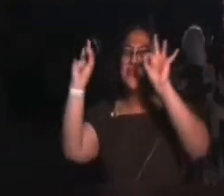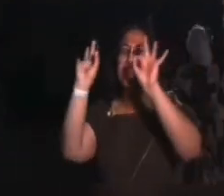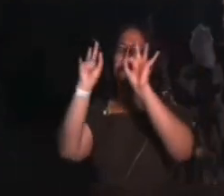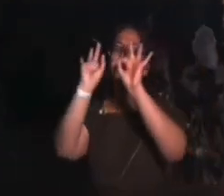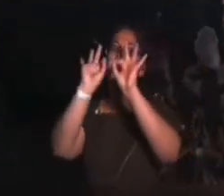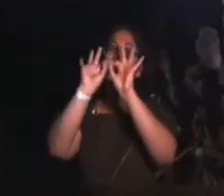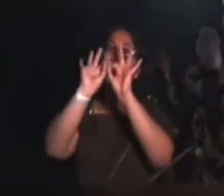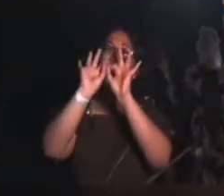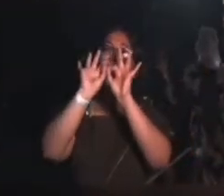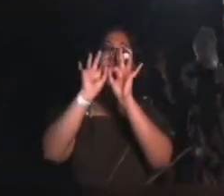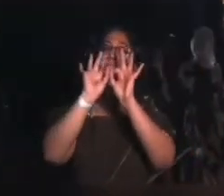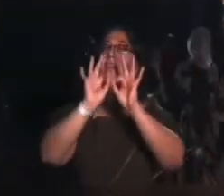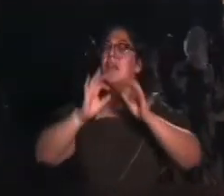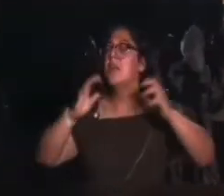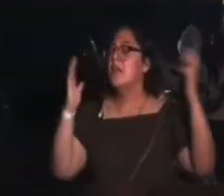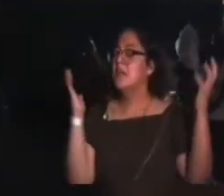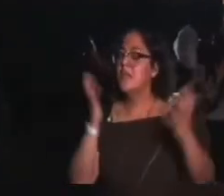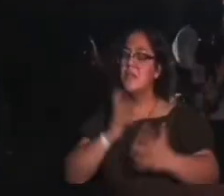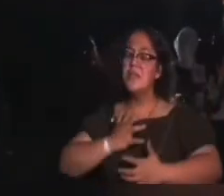digno,